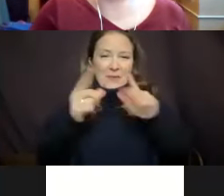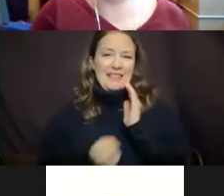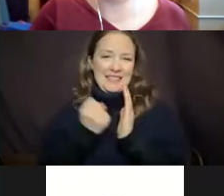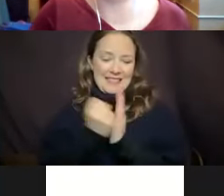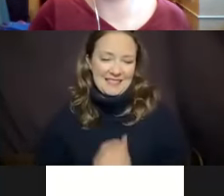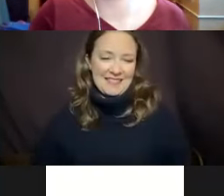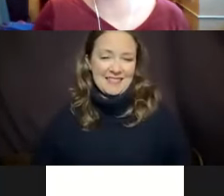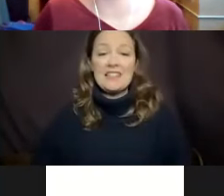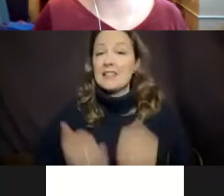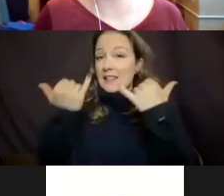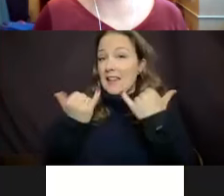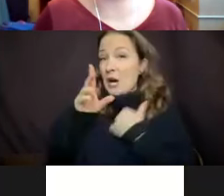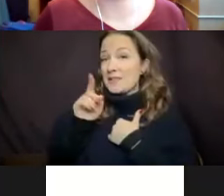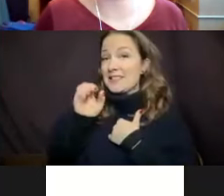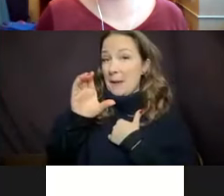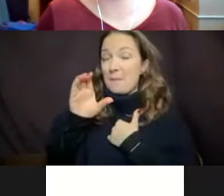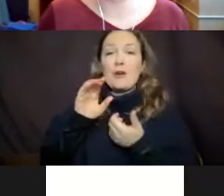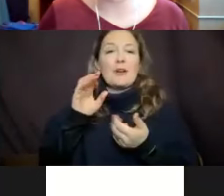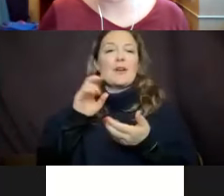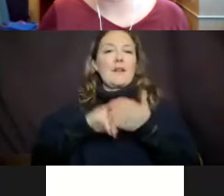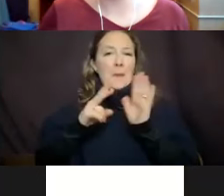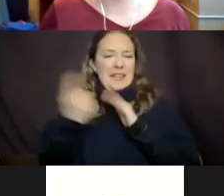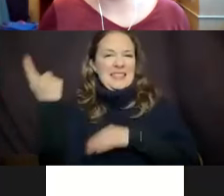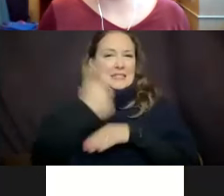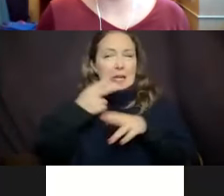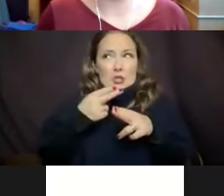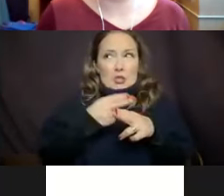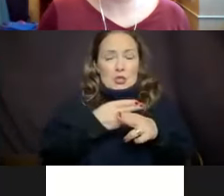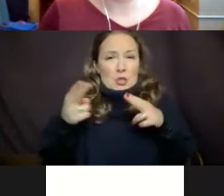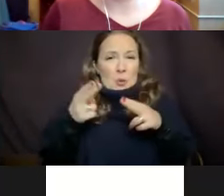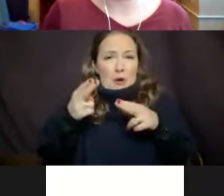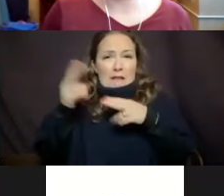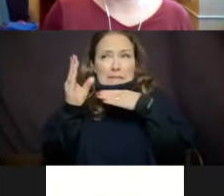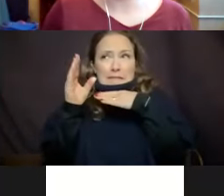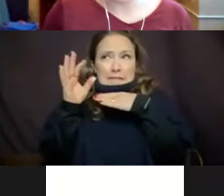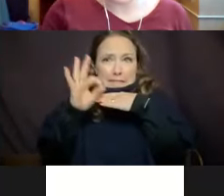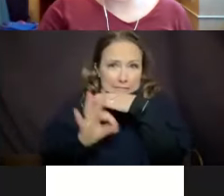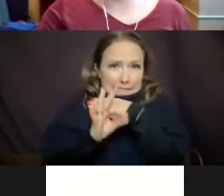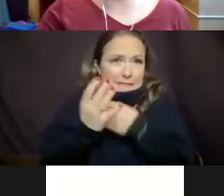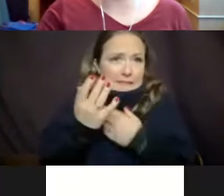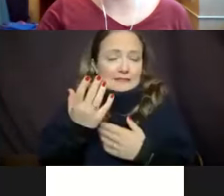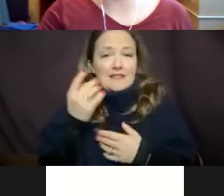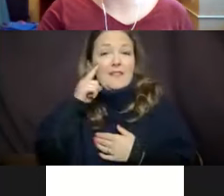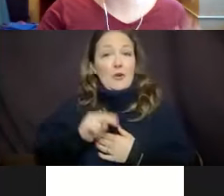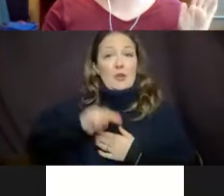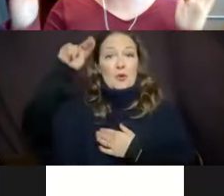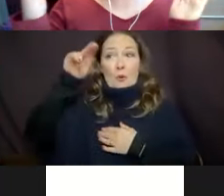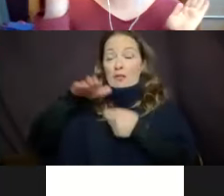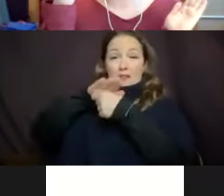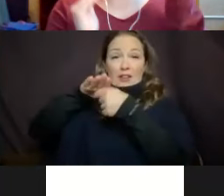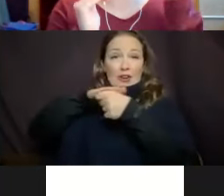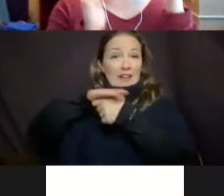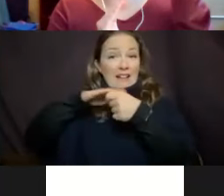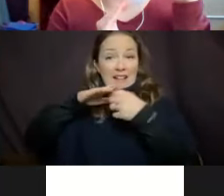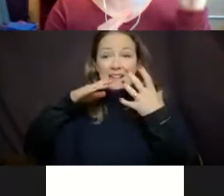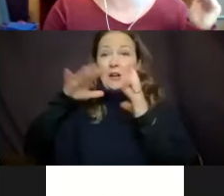it's December, the days are growing shorter, faster. For those of us in the Northern Hemisphere, the Earth's